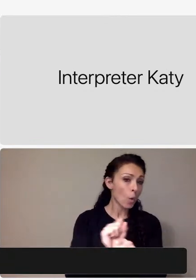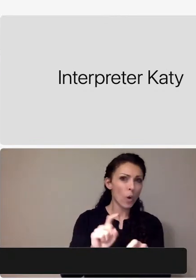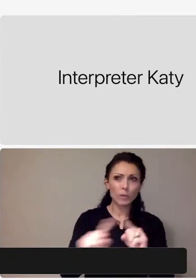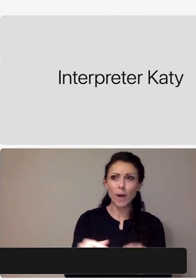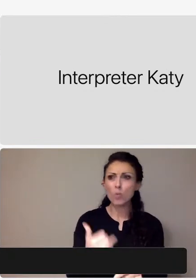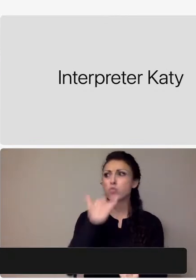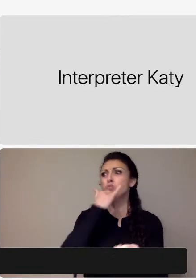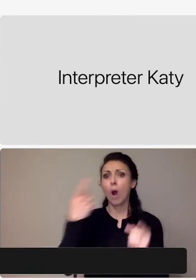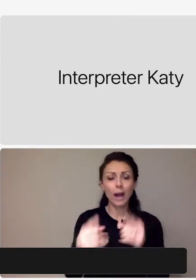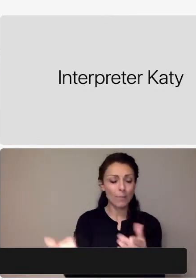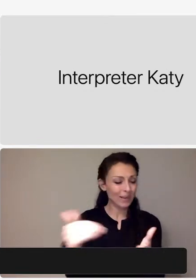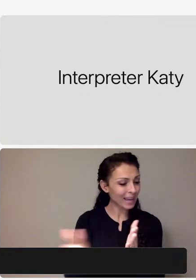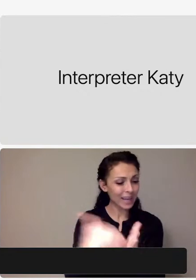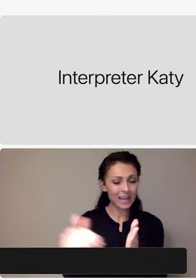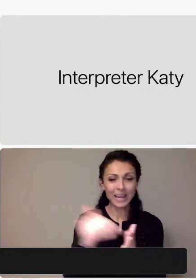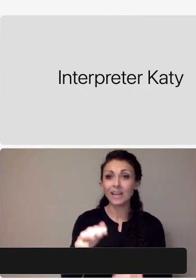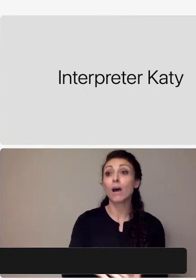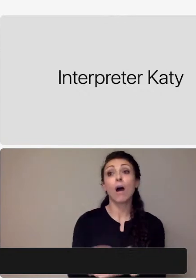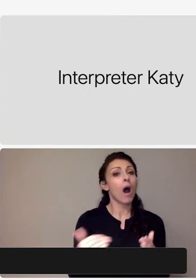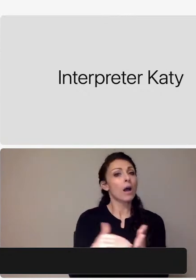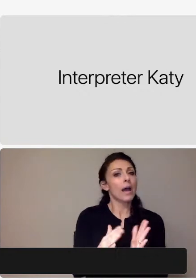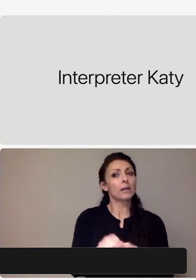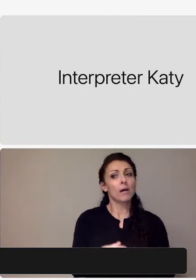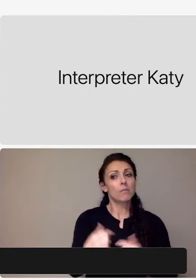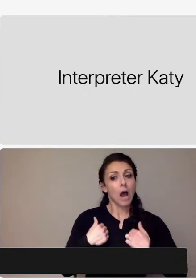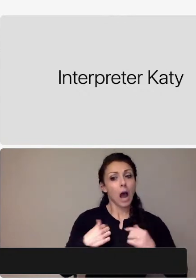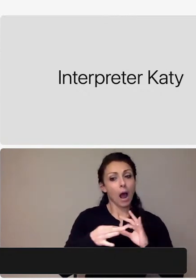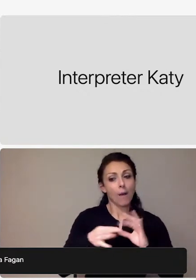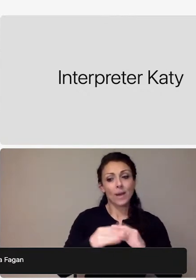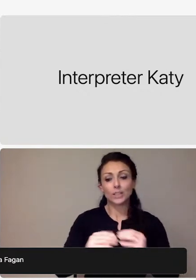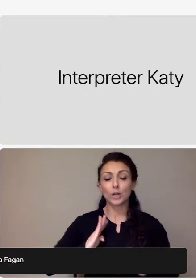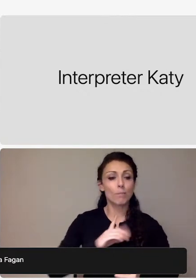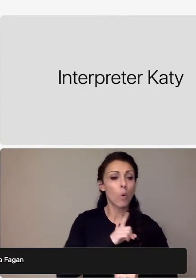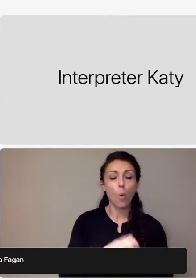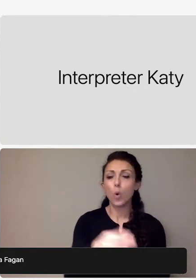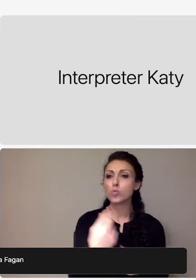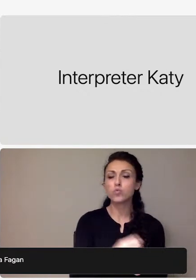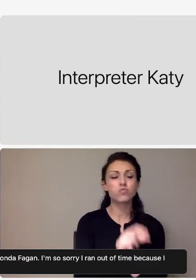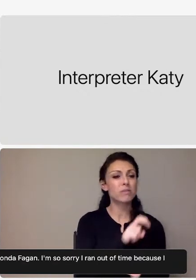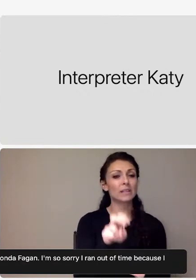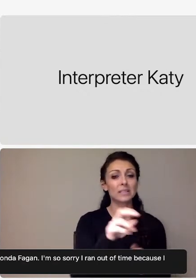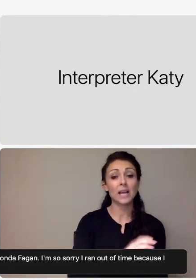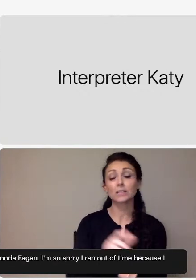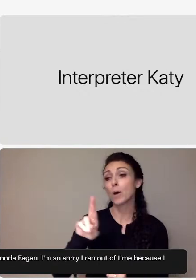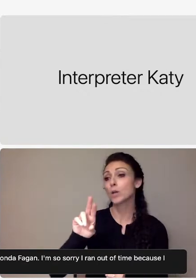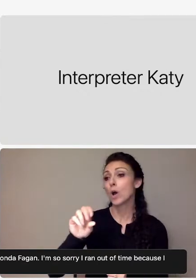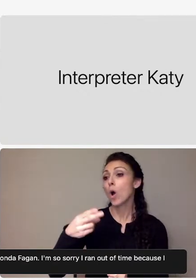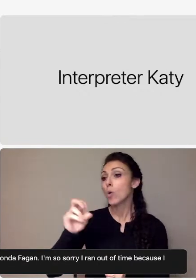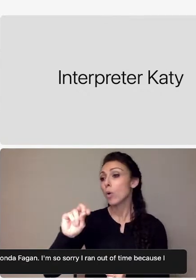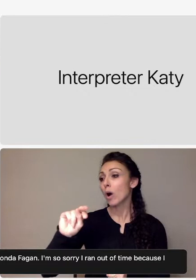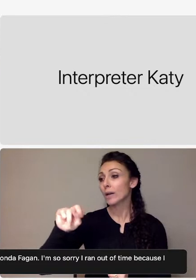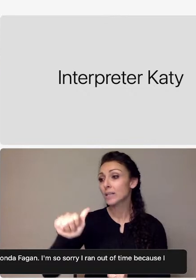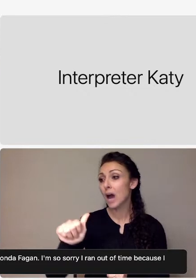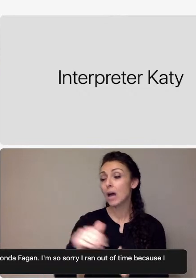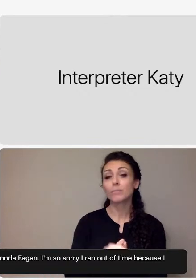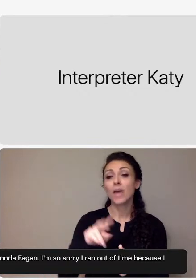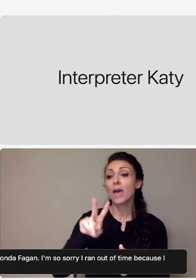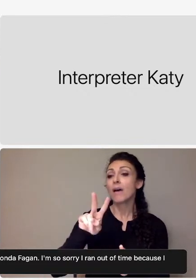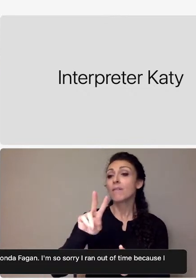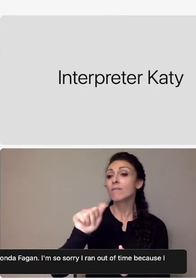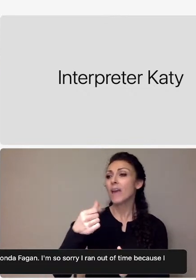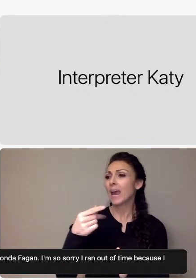glad to hear you guys talk about the vaccine um rhonda fagan i'm so sorry i ran out of time because i was just pulled over by this the payroll issues all kind of issues i'll be here bill